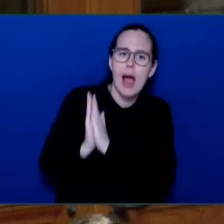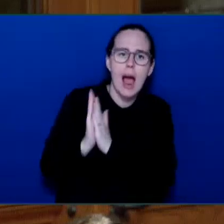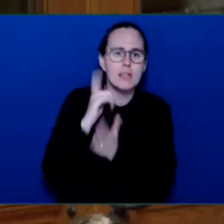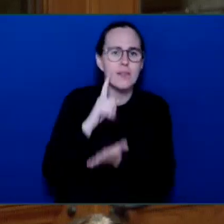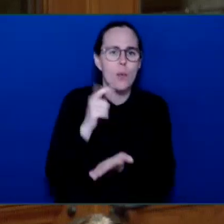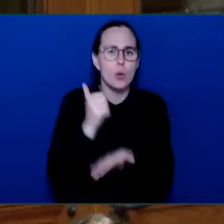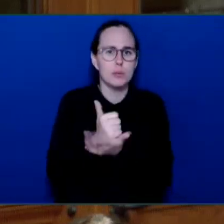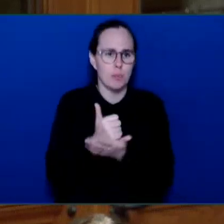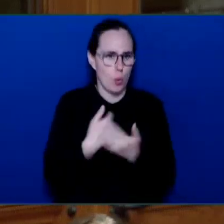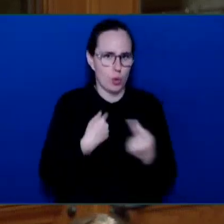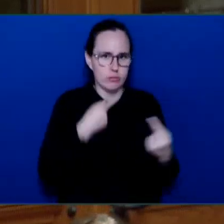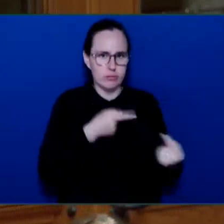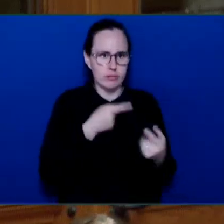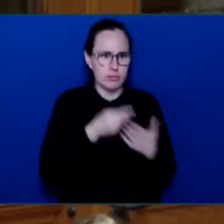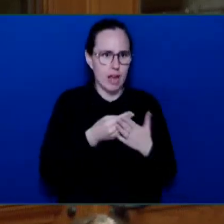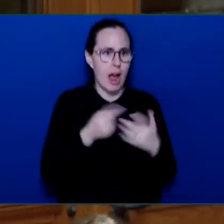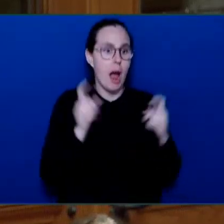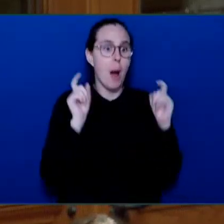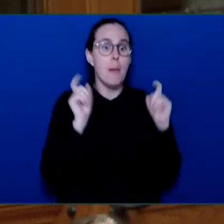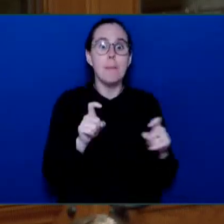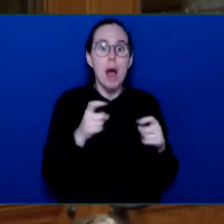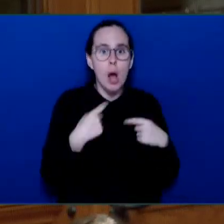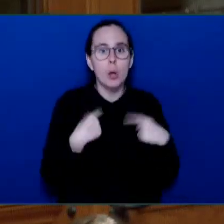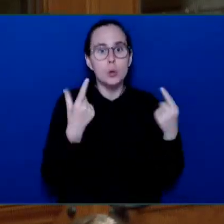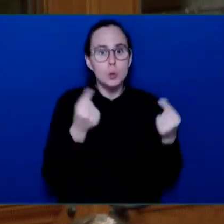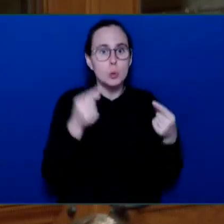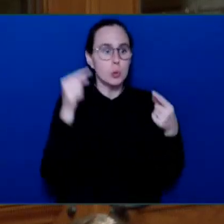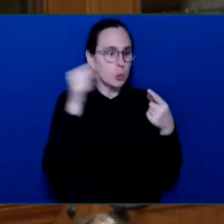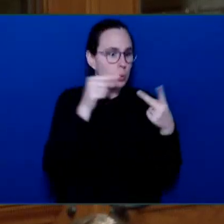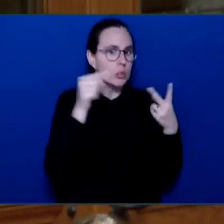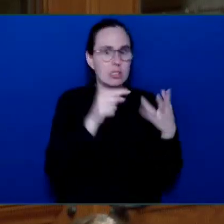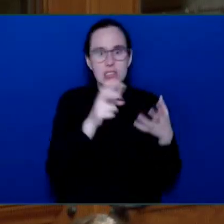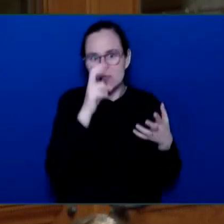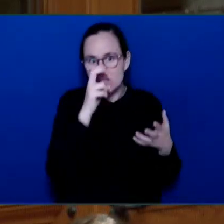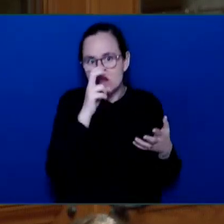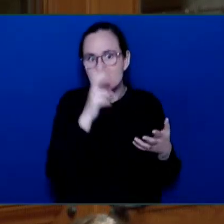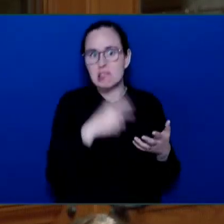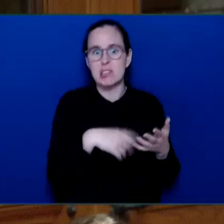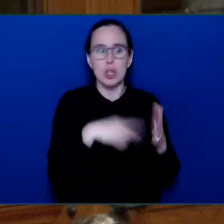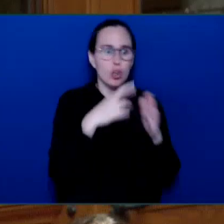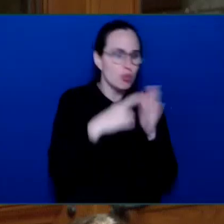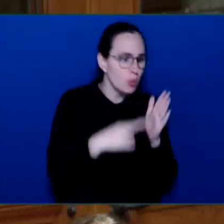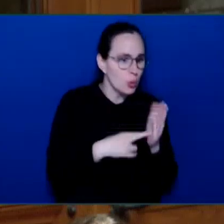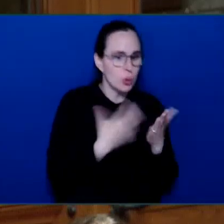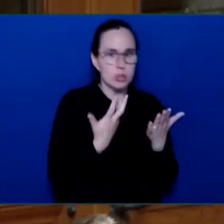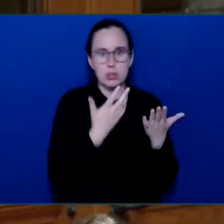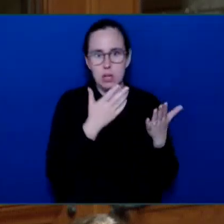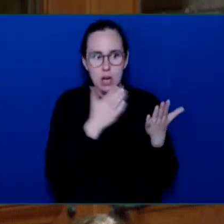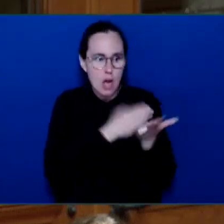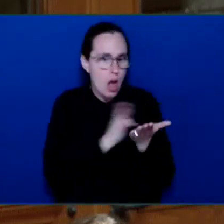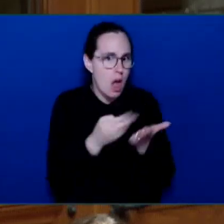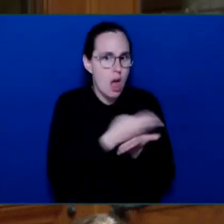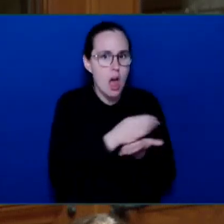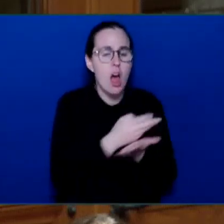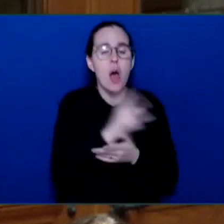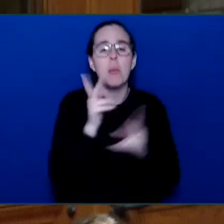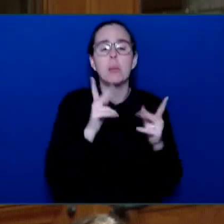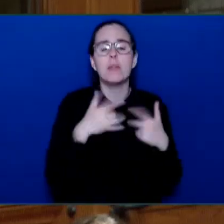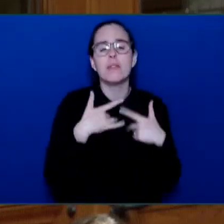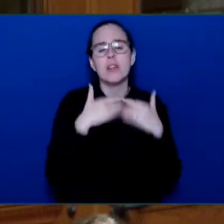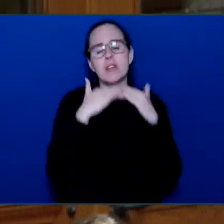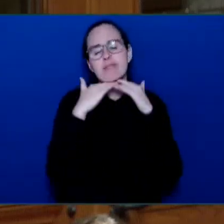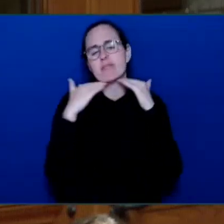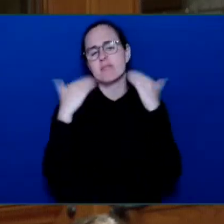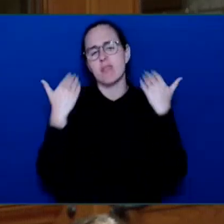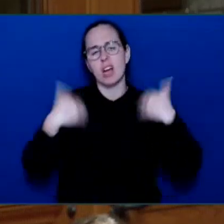people. They often give up in despair. This government has failed, and more people are dying of poverty and